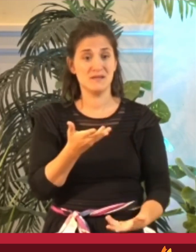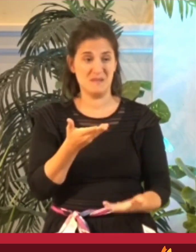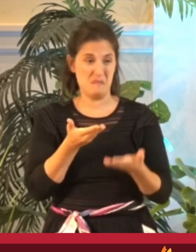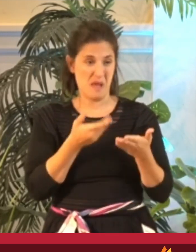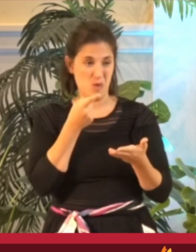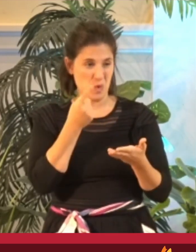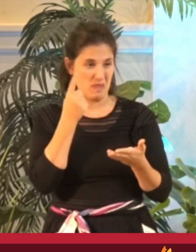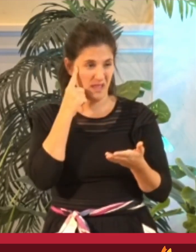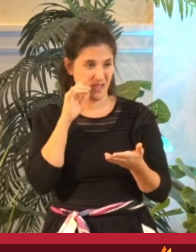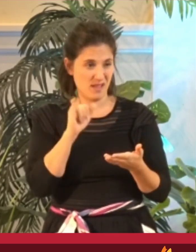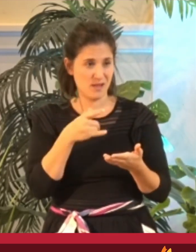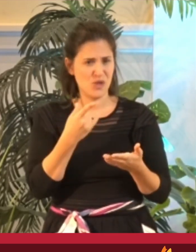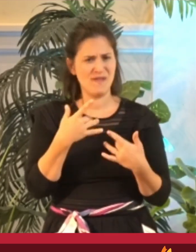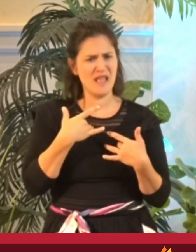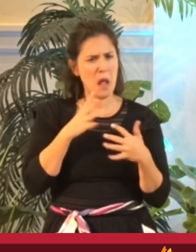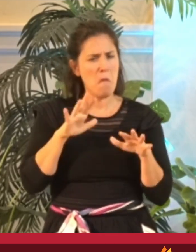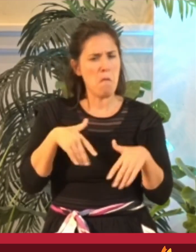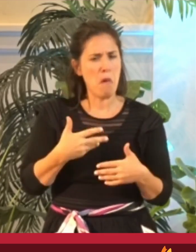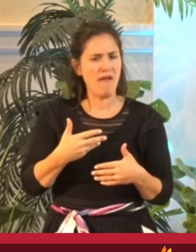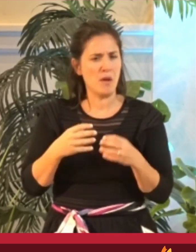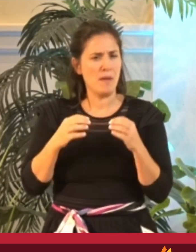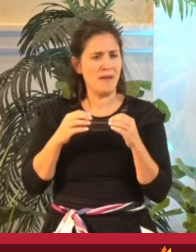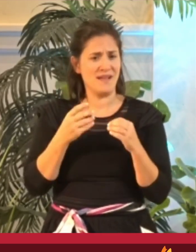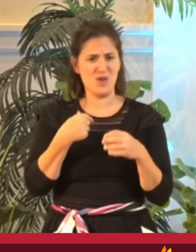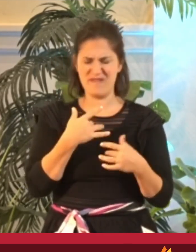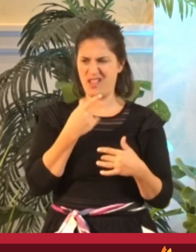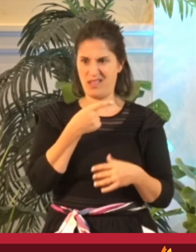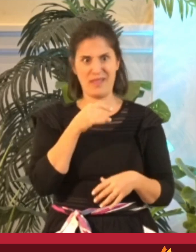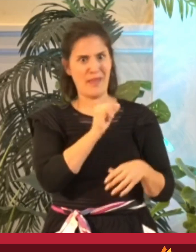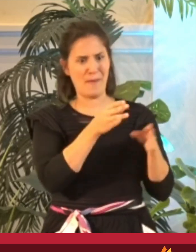they likely got more money in their bank account than I have in mine.